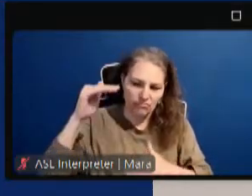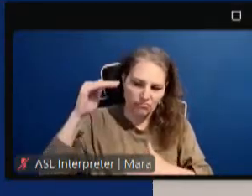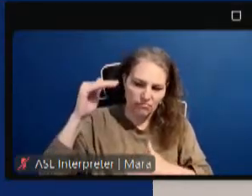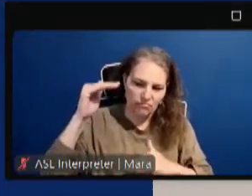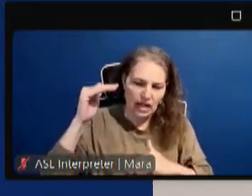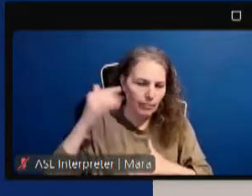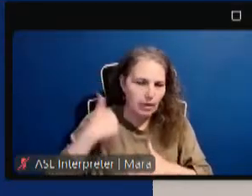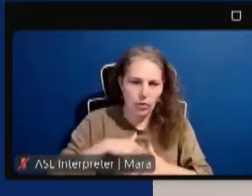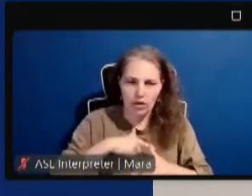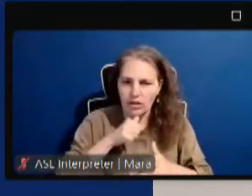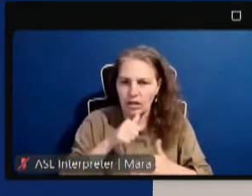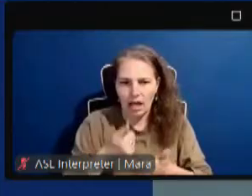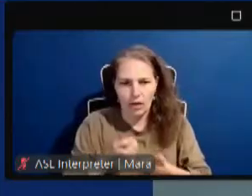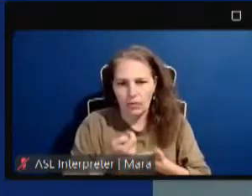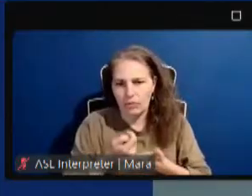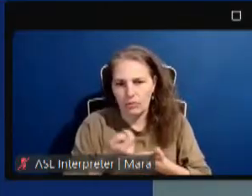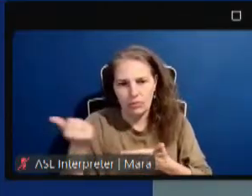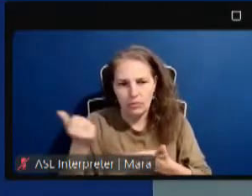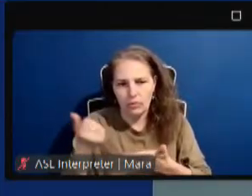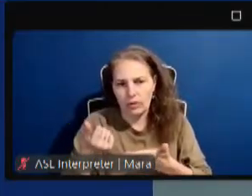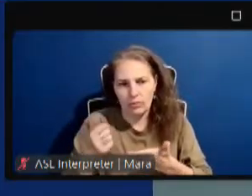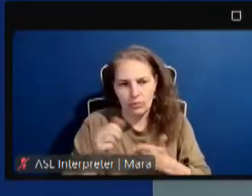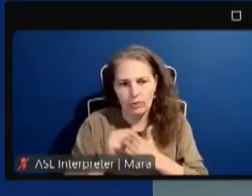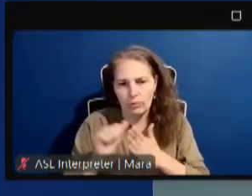program. Thanks.